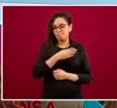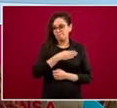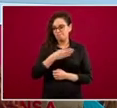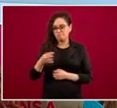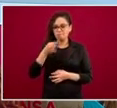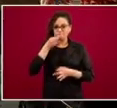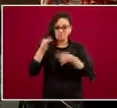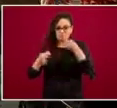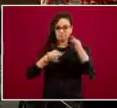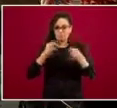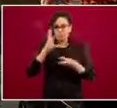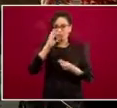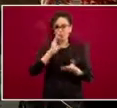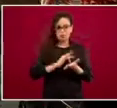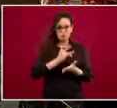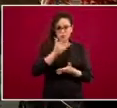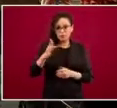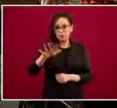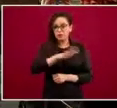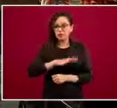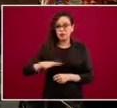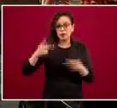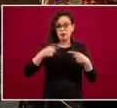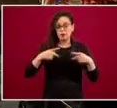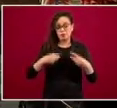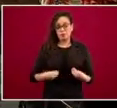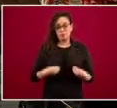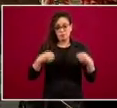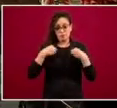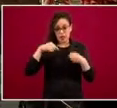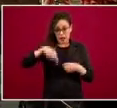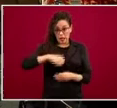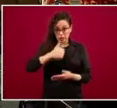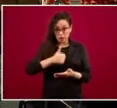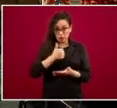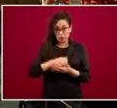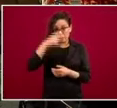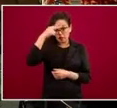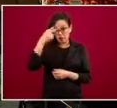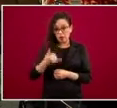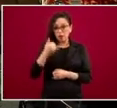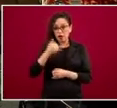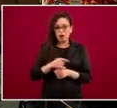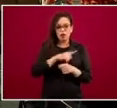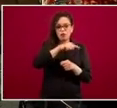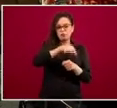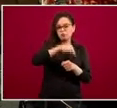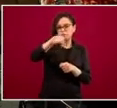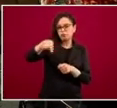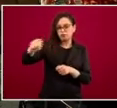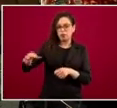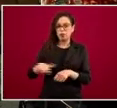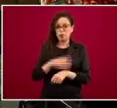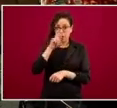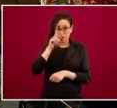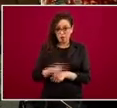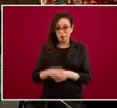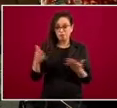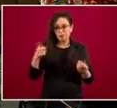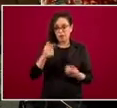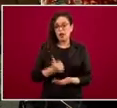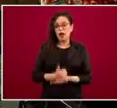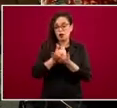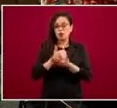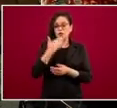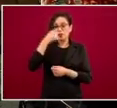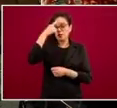And we would like to thank the support and the cooperation of all the people who have contributed to reducing